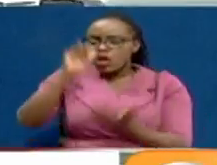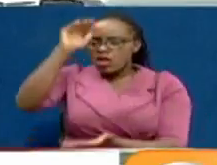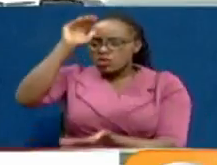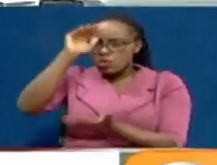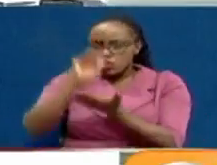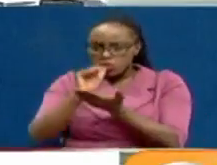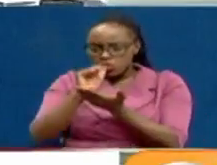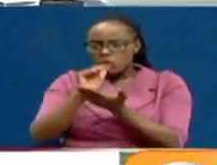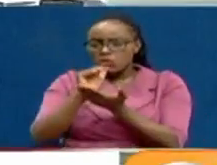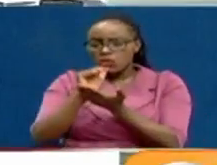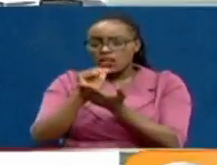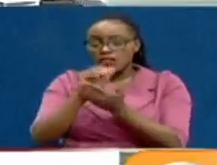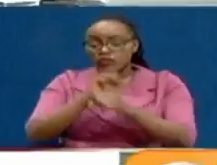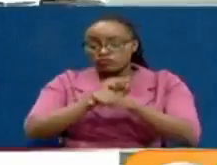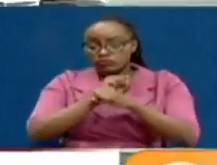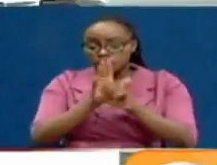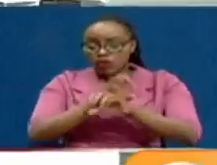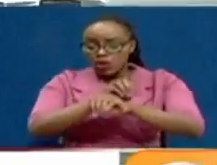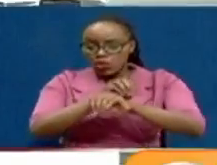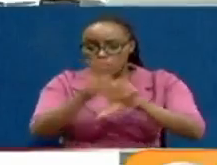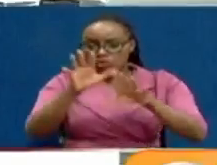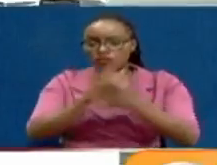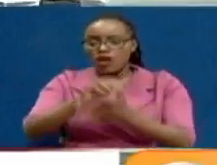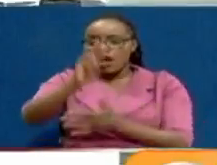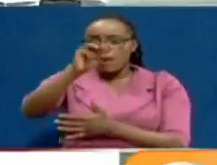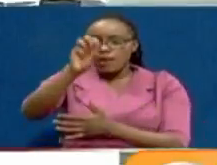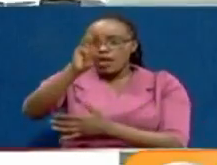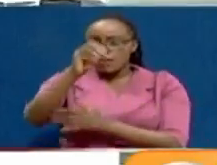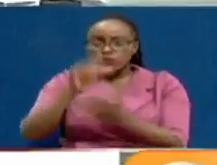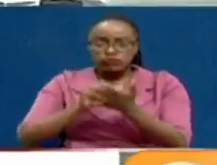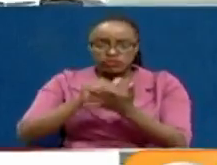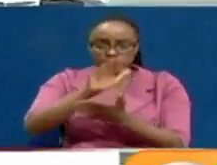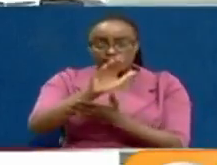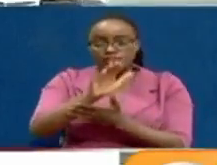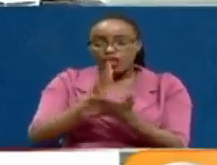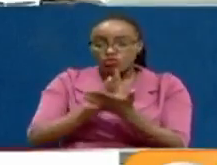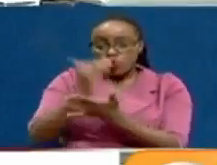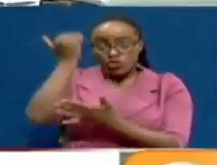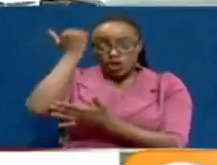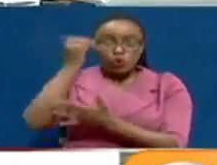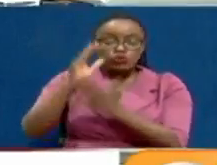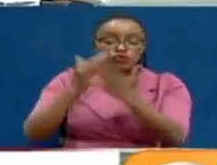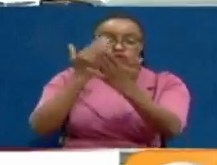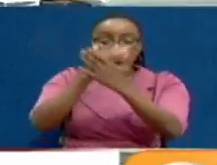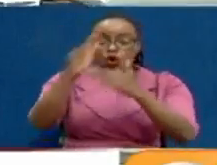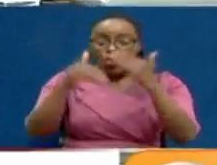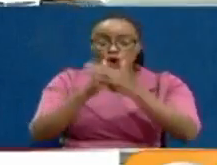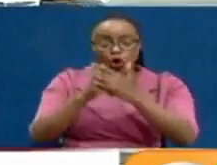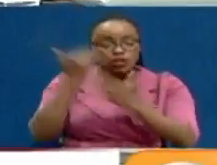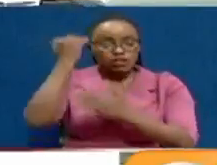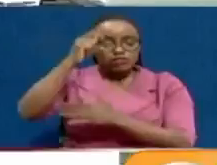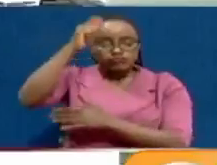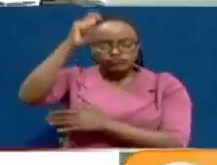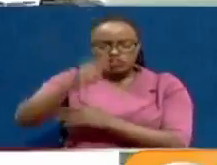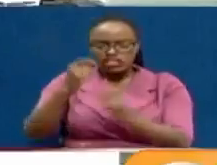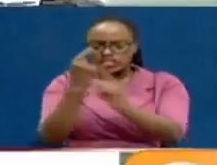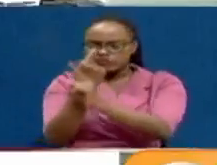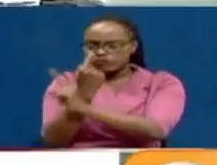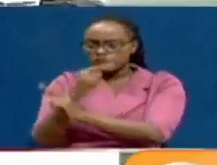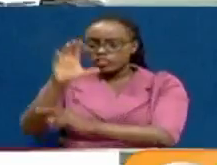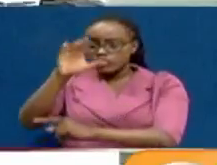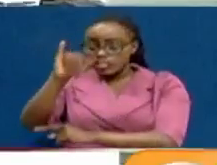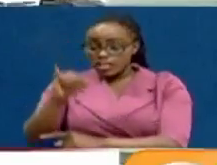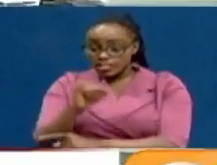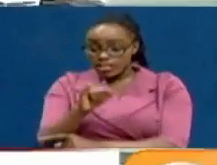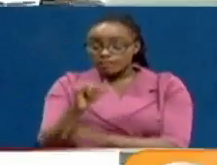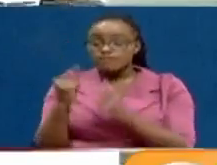of the coronavirus. In an internal memo sent to the president of the Court of Appeal, all the principal judges and presiding judges, Chief Justice